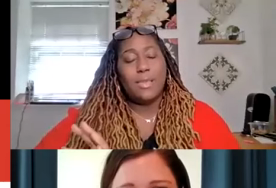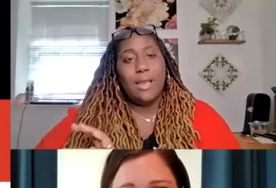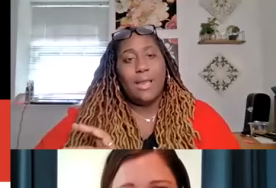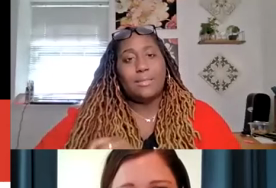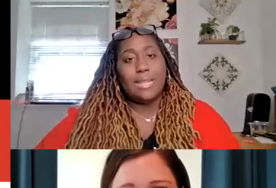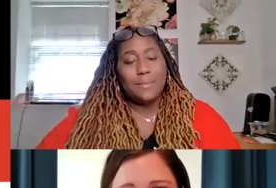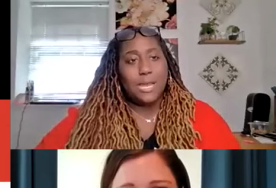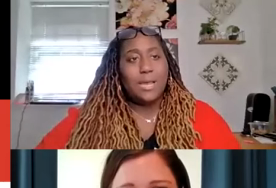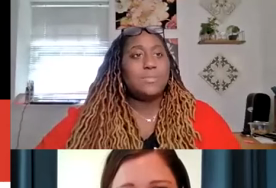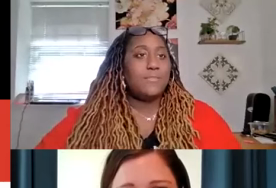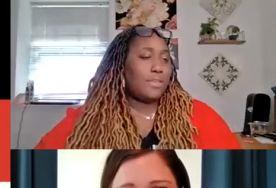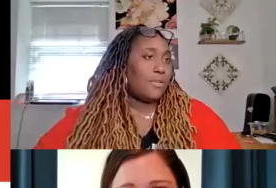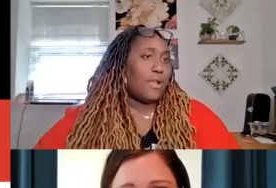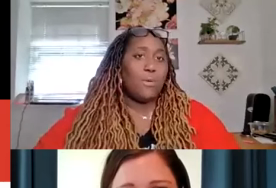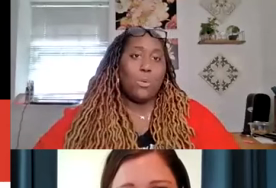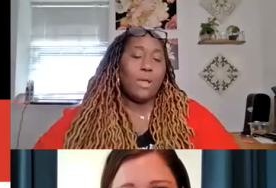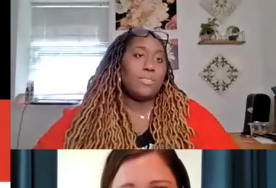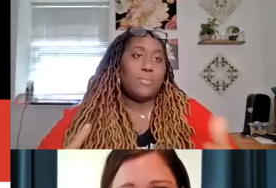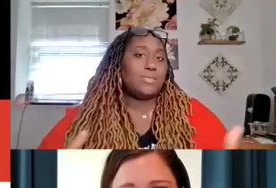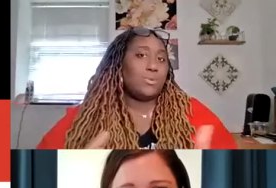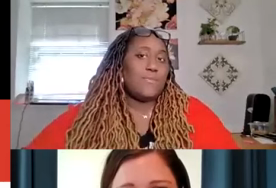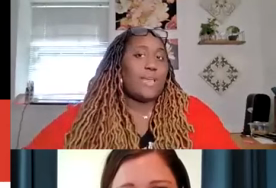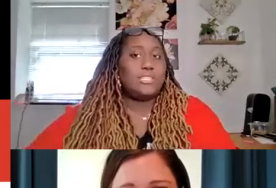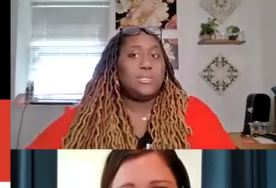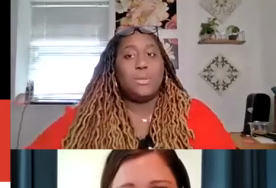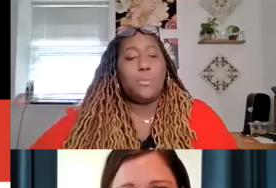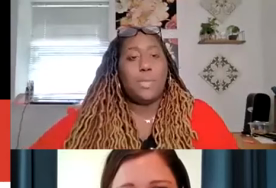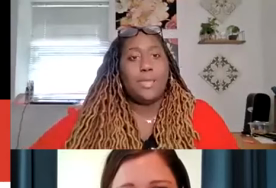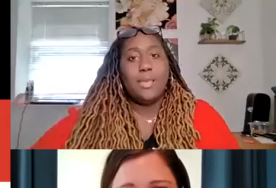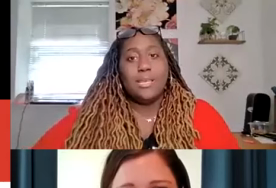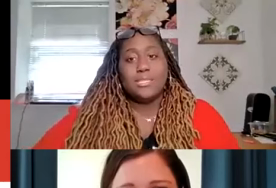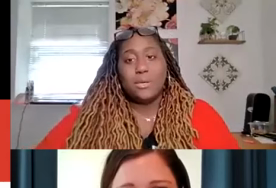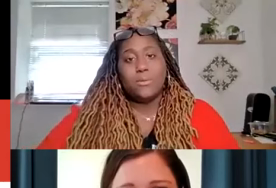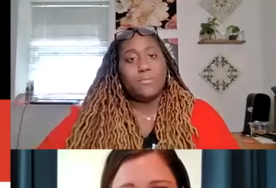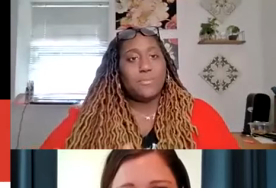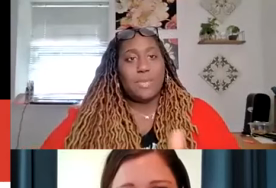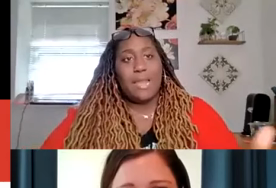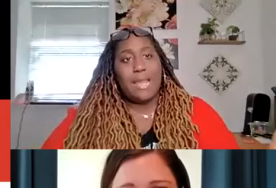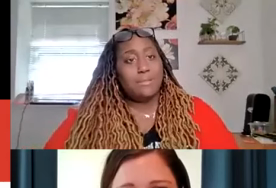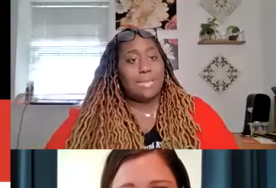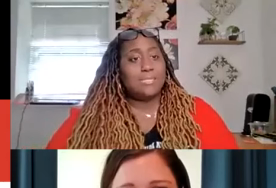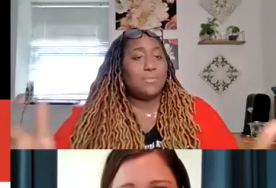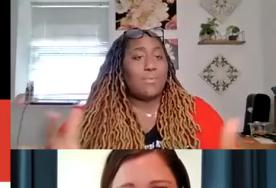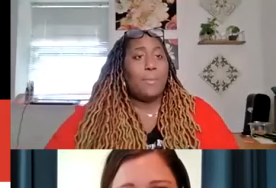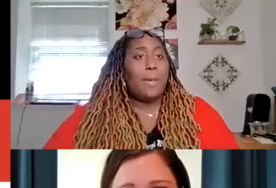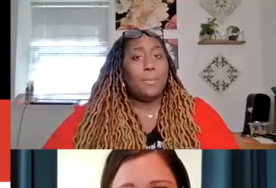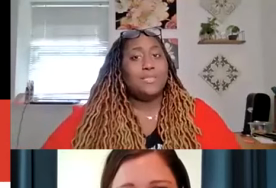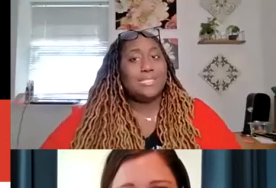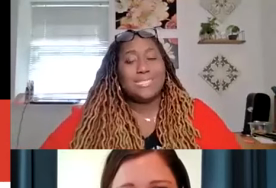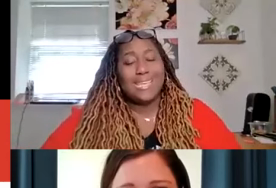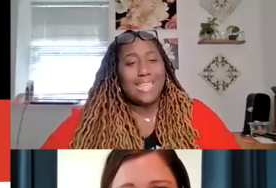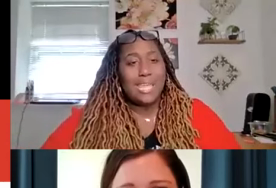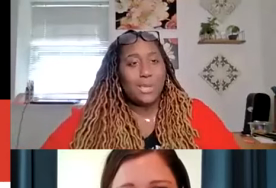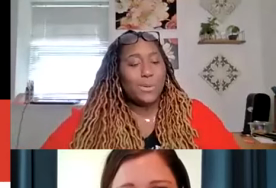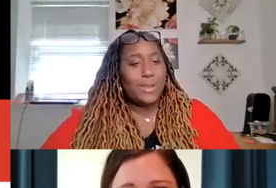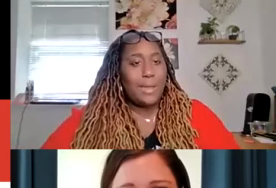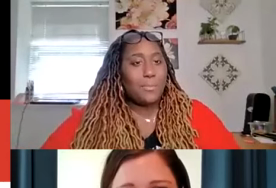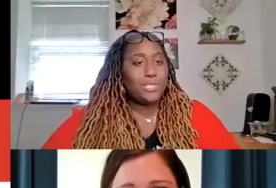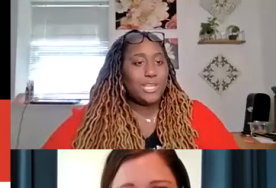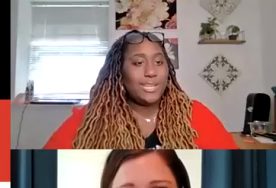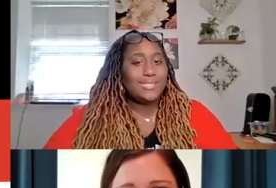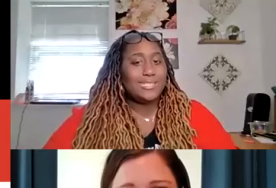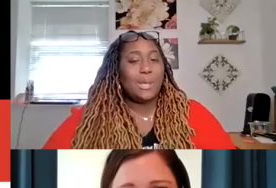the laptops and figure out what the best course of action would be. So from there, I'd like to wrap up and just say thank you,